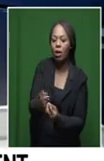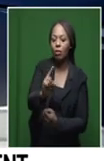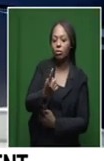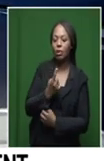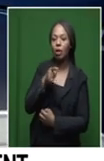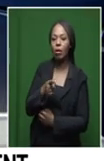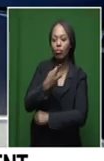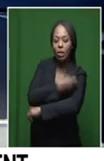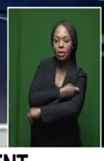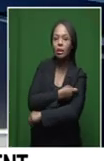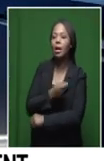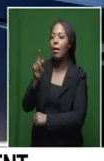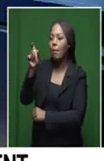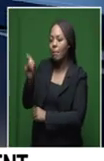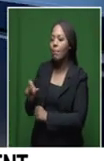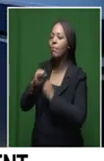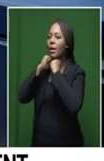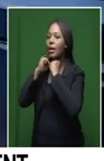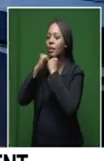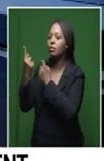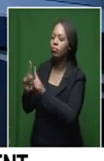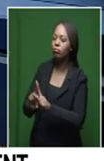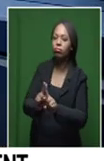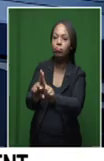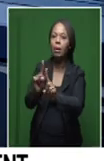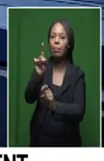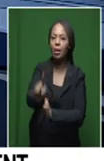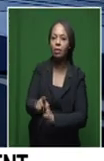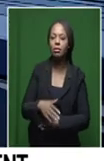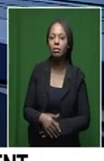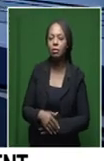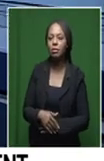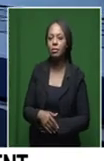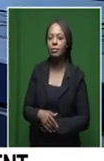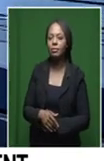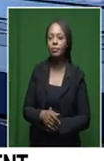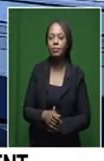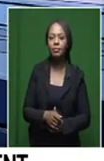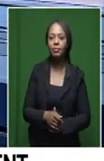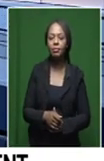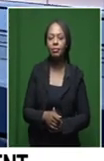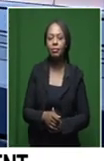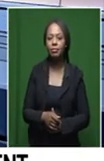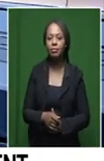What happens, and what are some of the obstacles that you're anticipating with respect to getting these children vaccinated?